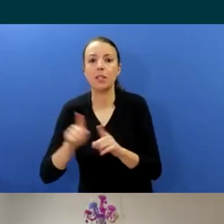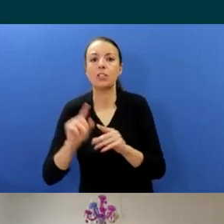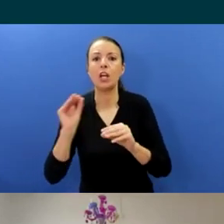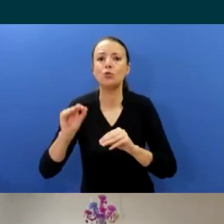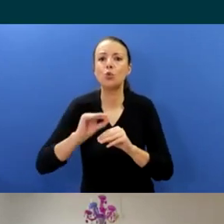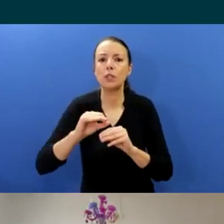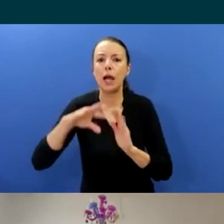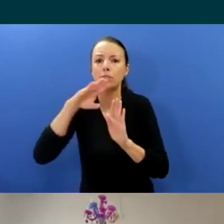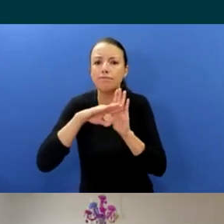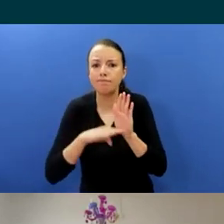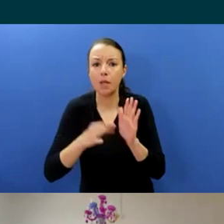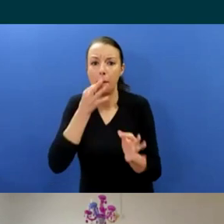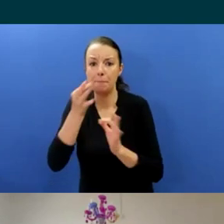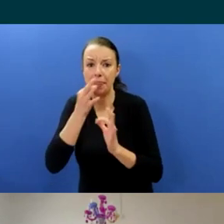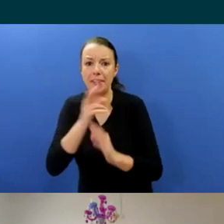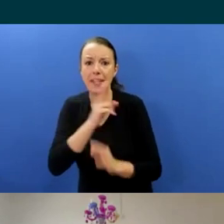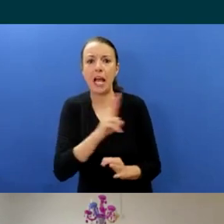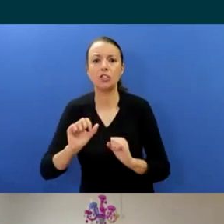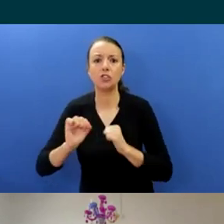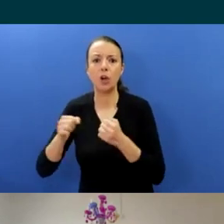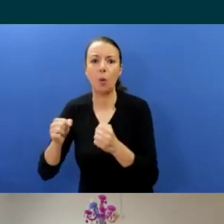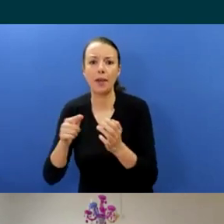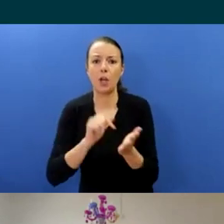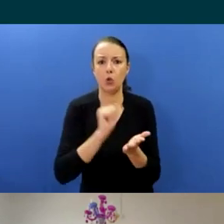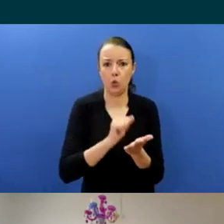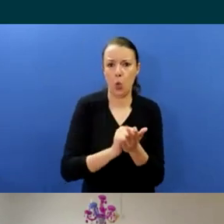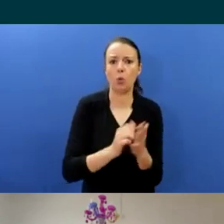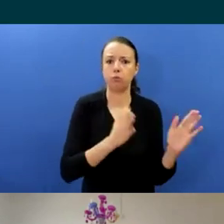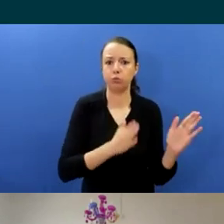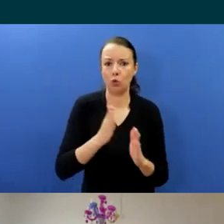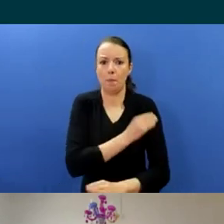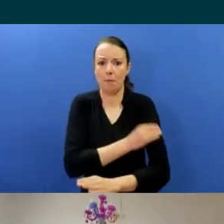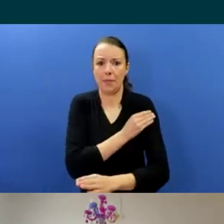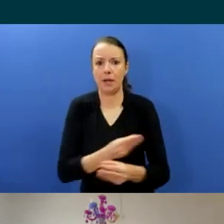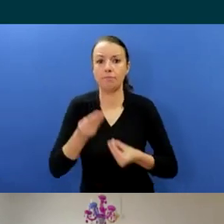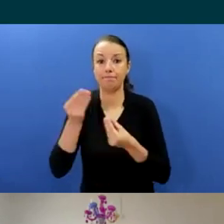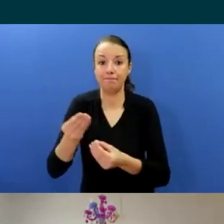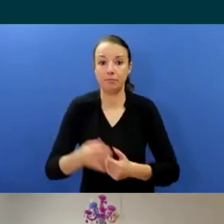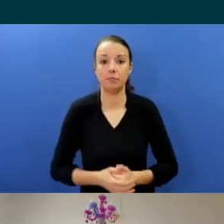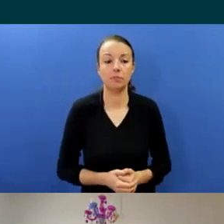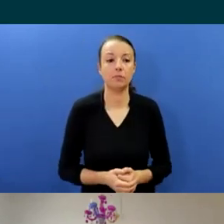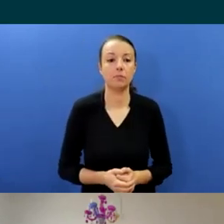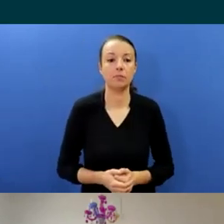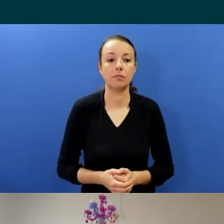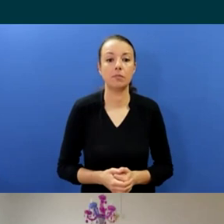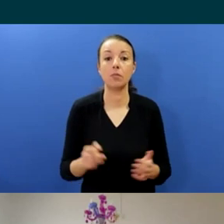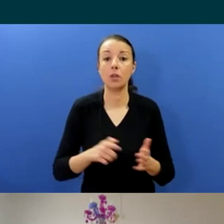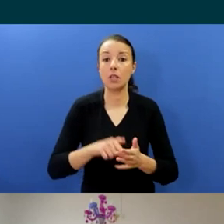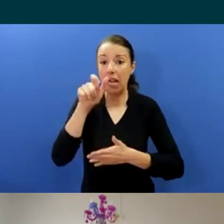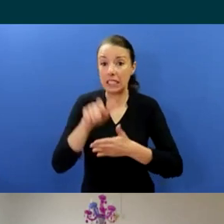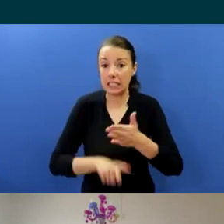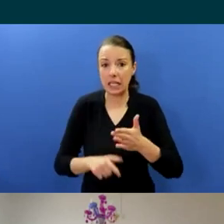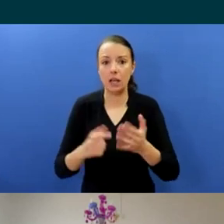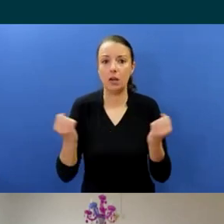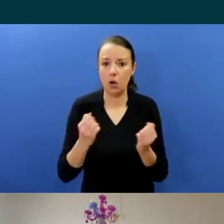activity. The list of equipment required for the facilitation, projectors, computers, microphone, translation if